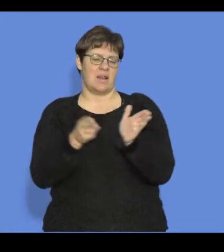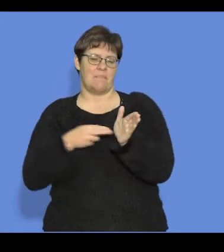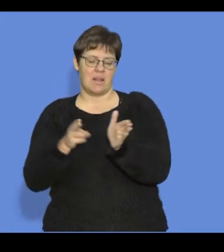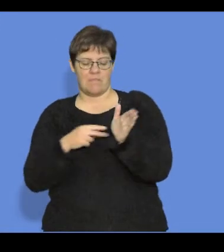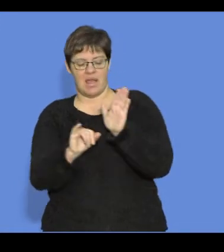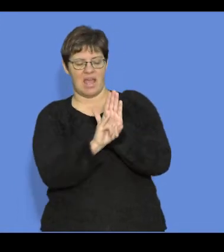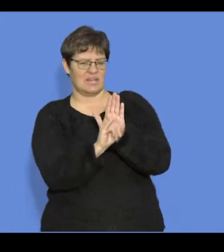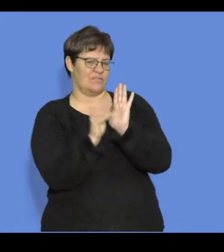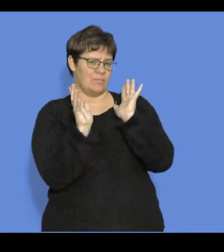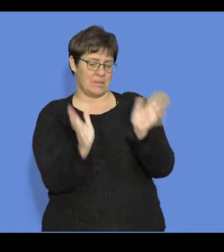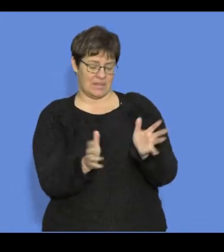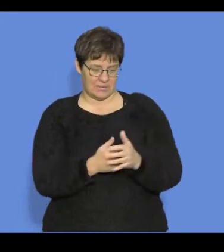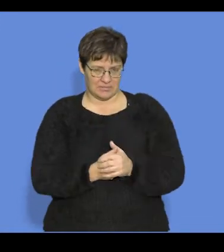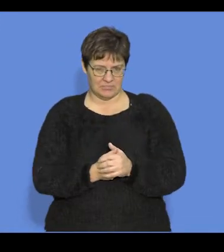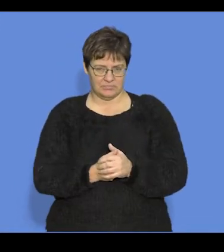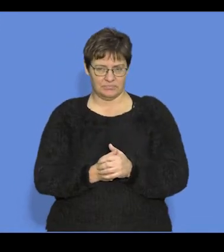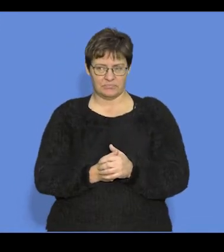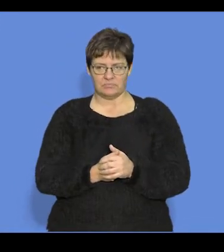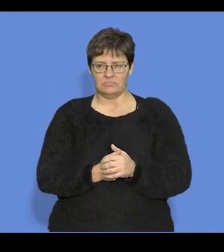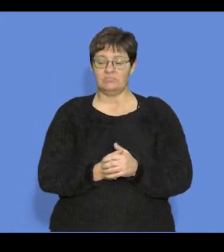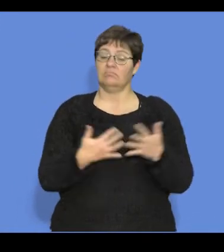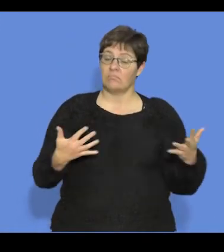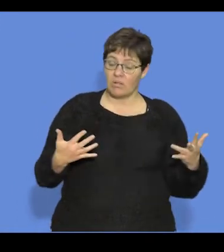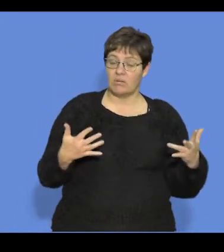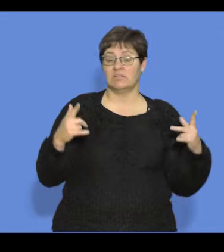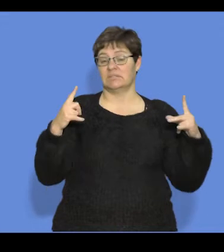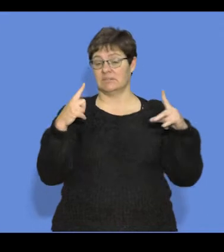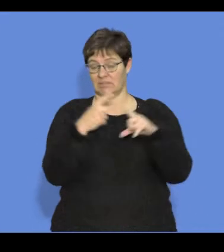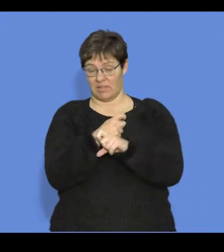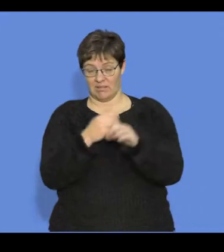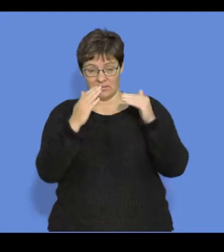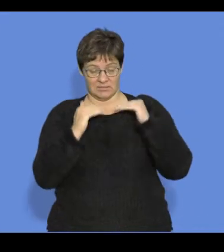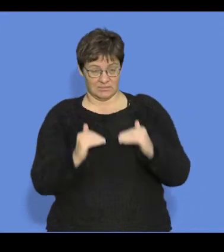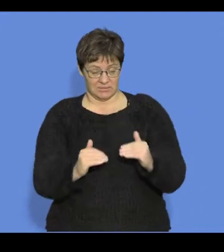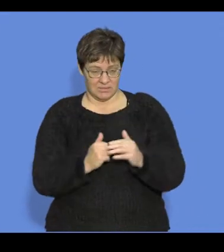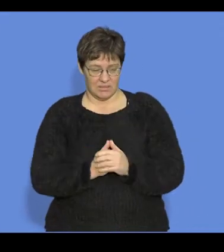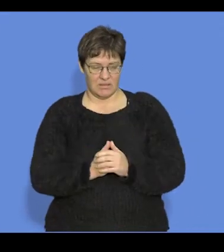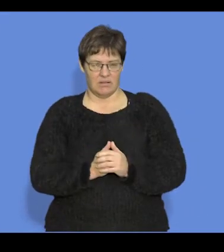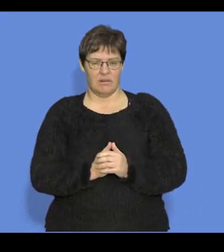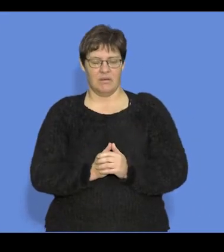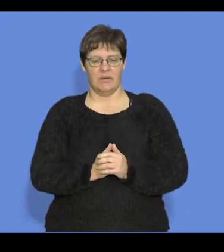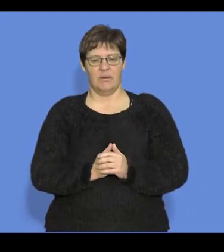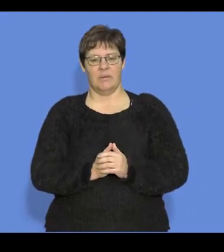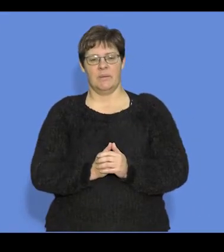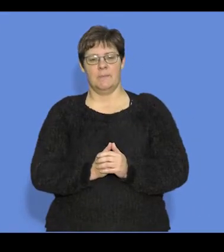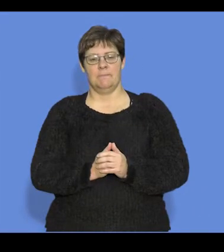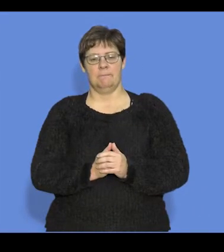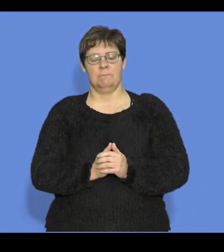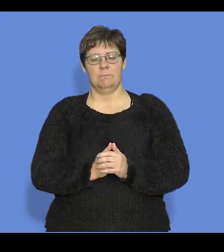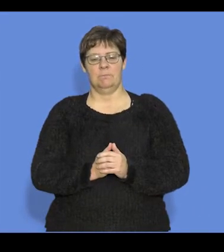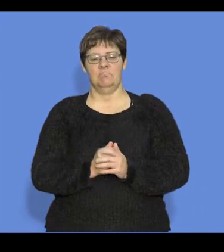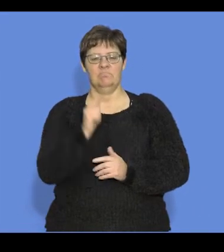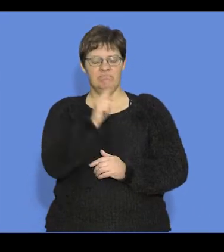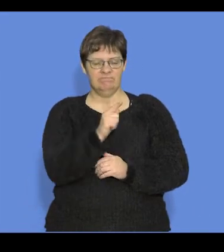and identification. Then things get a little bit more complicated because now you've got